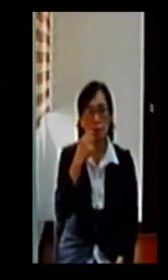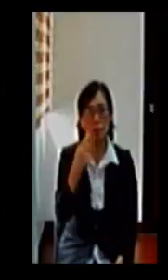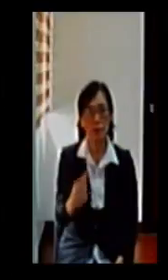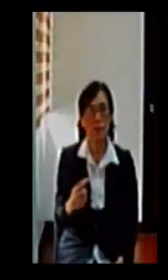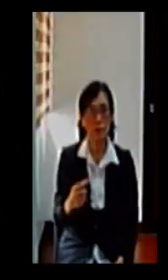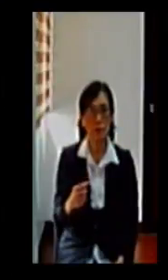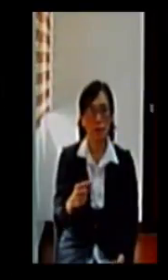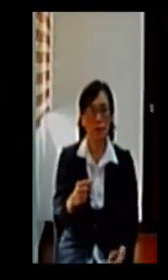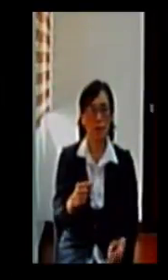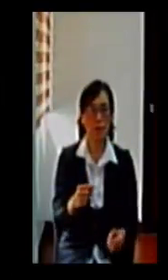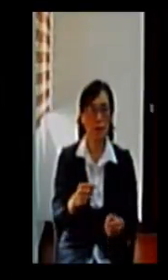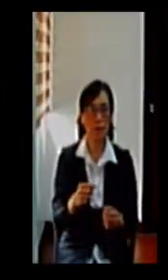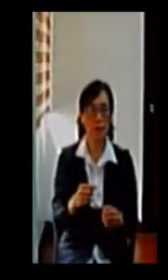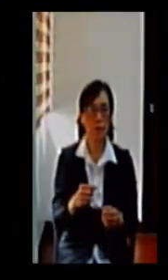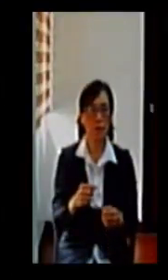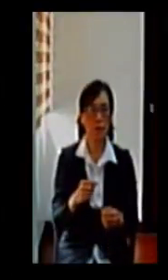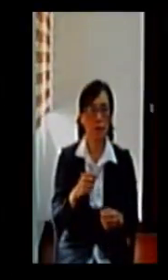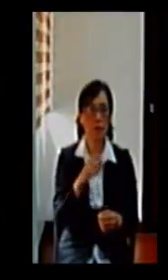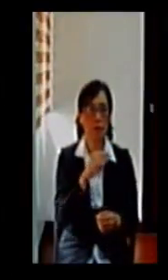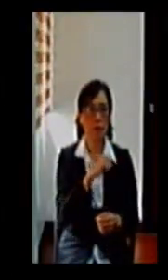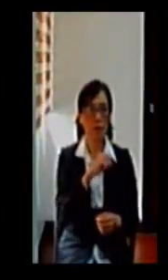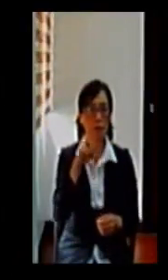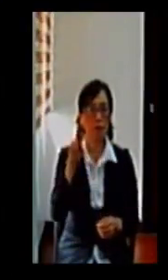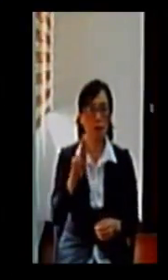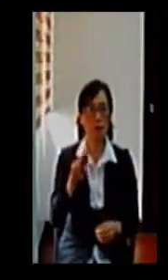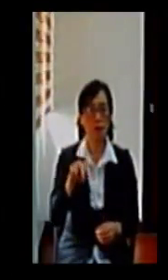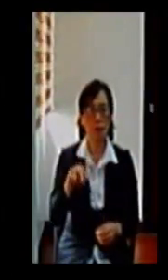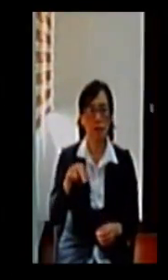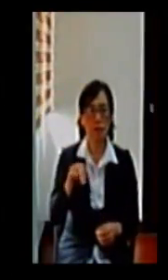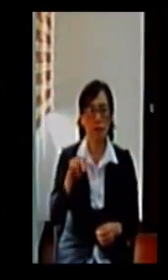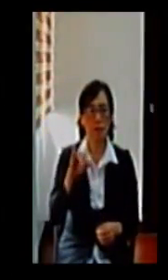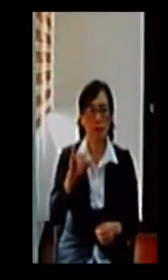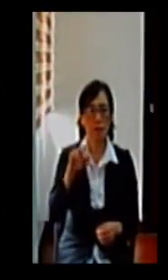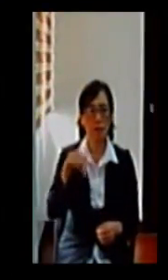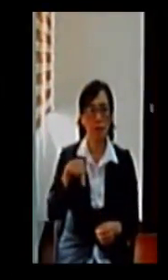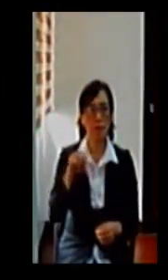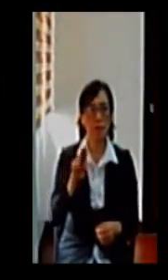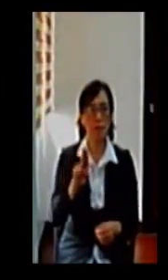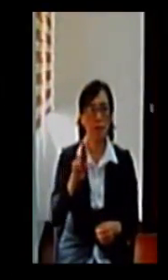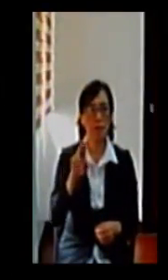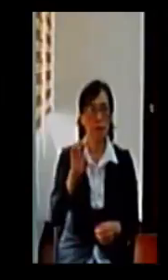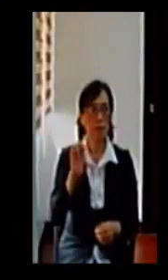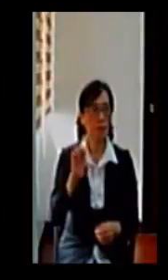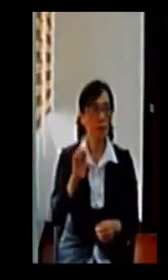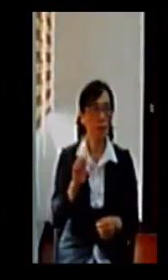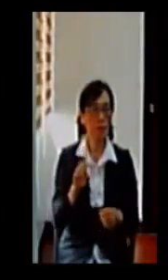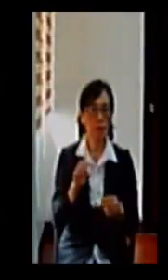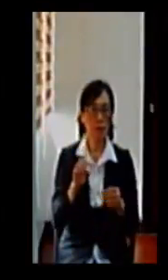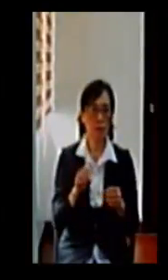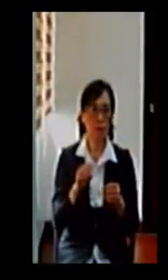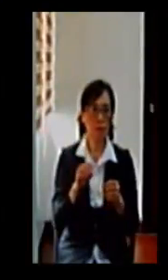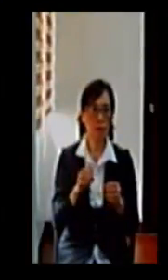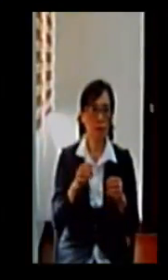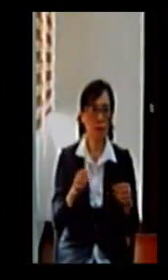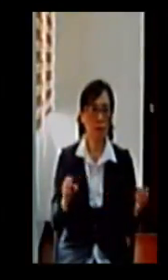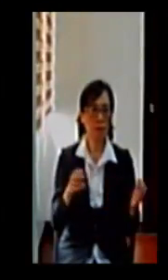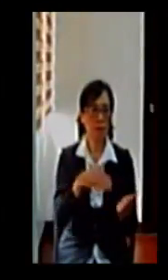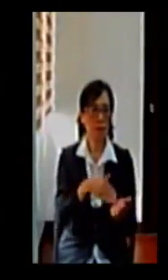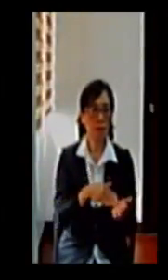statement that the unique biodiversity that we have are therefore becoming particularly vulnerable to